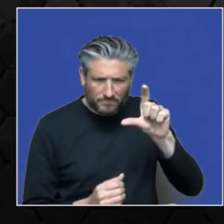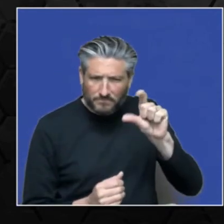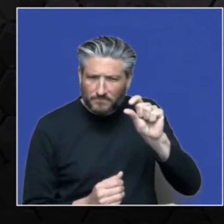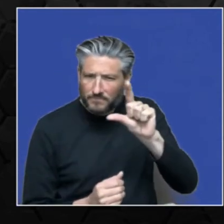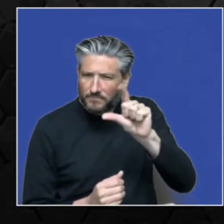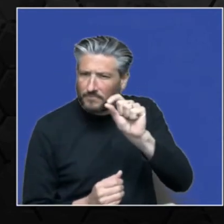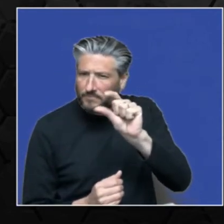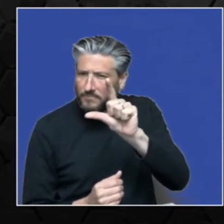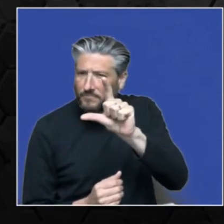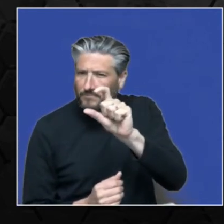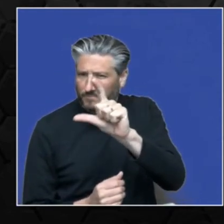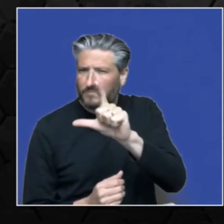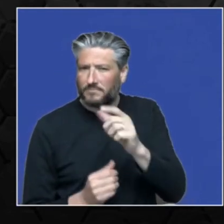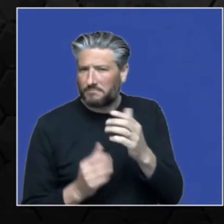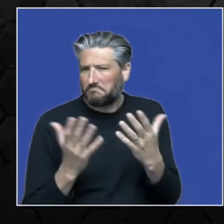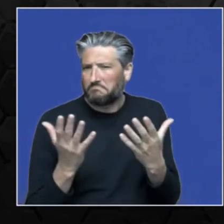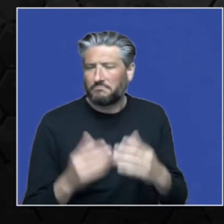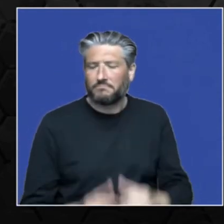them.